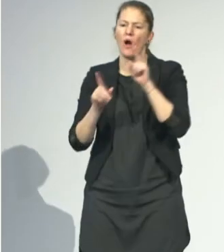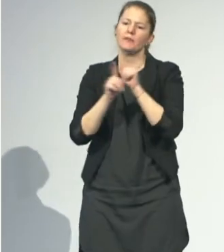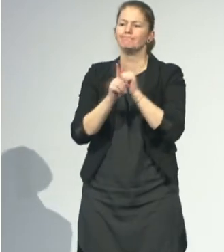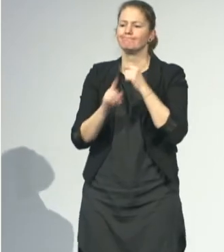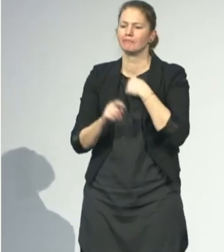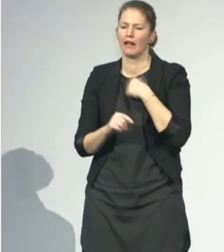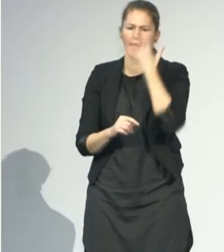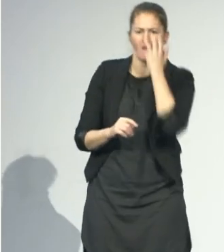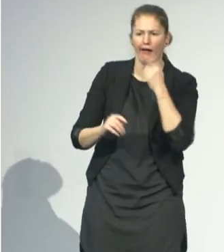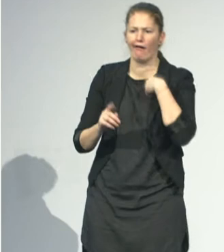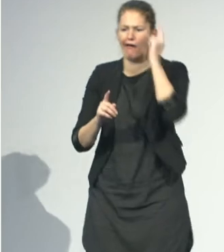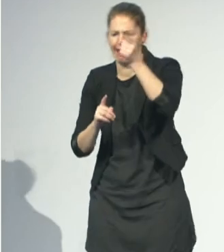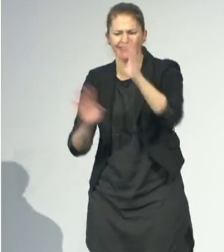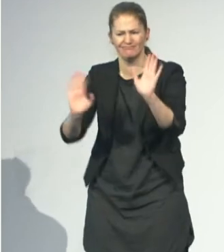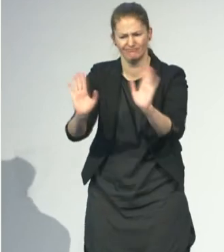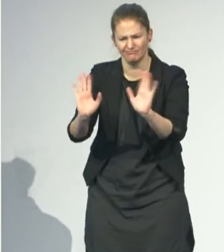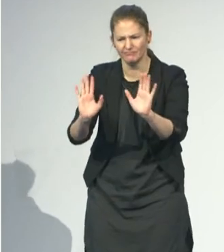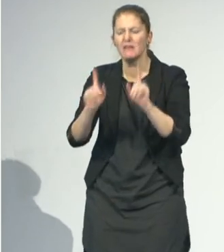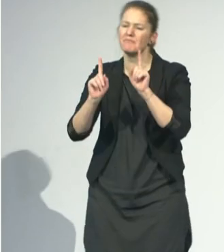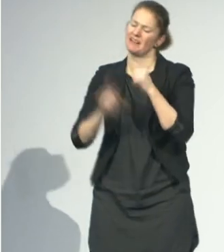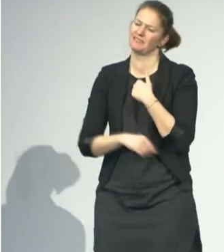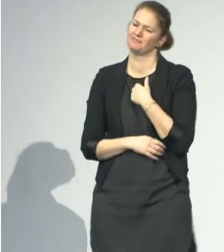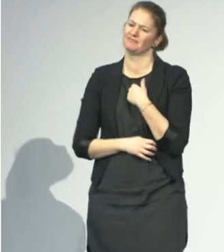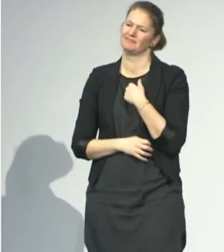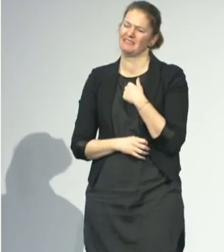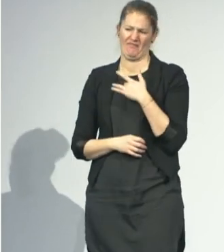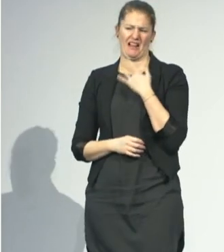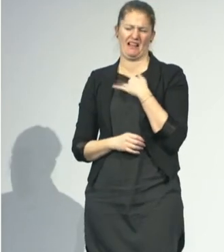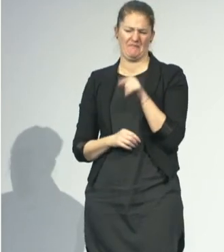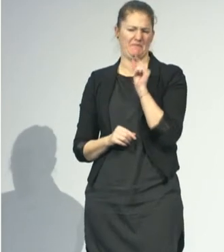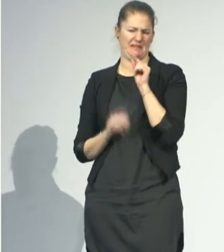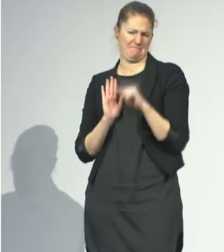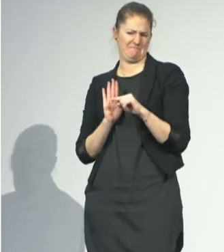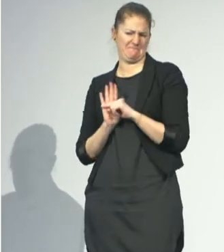negatively. I don't know if I'm being clear.